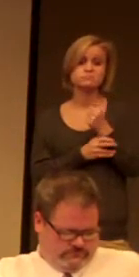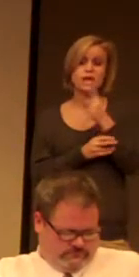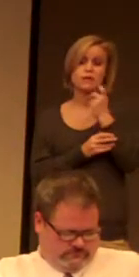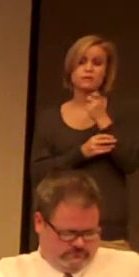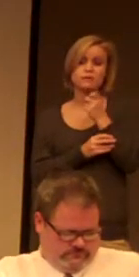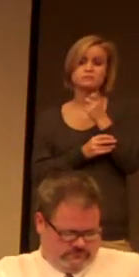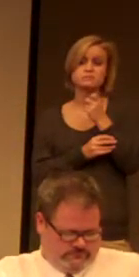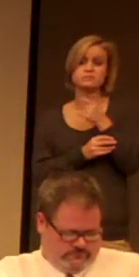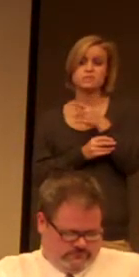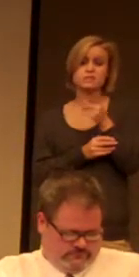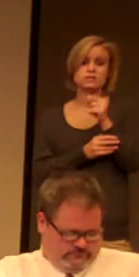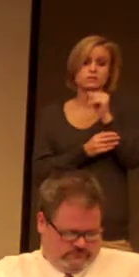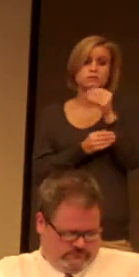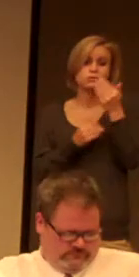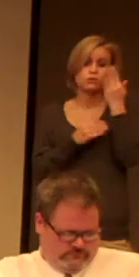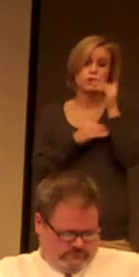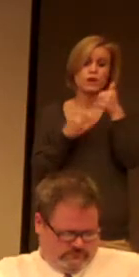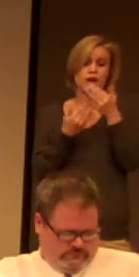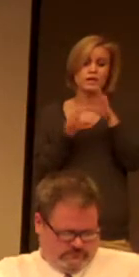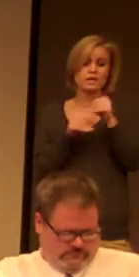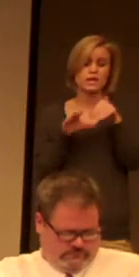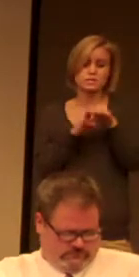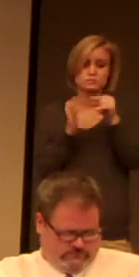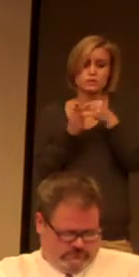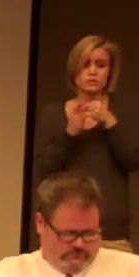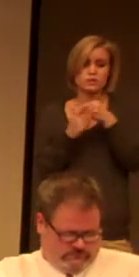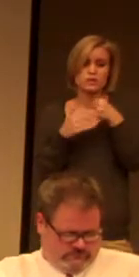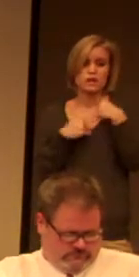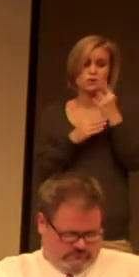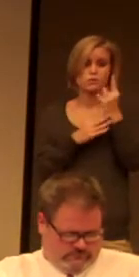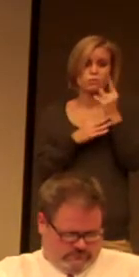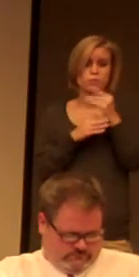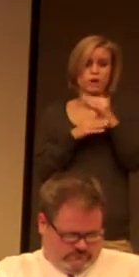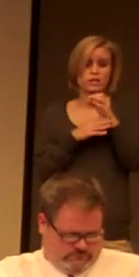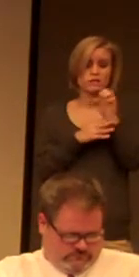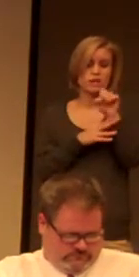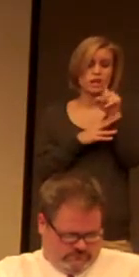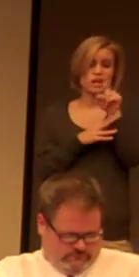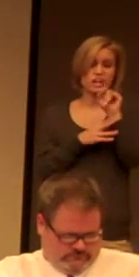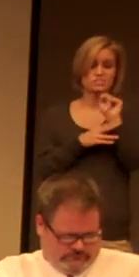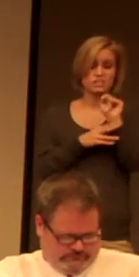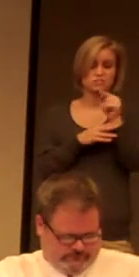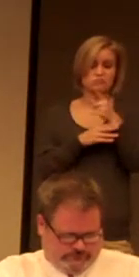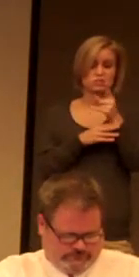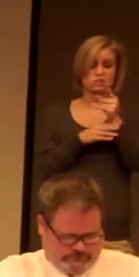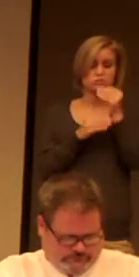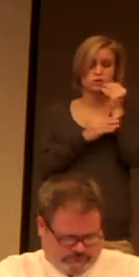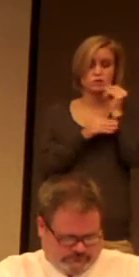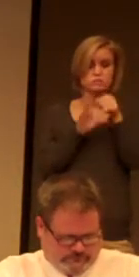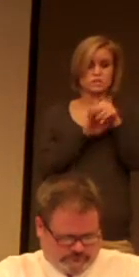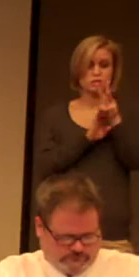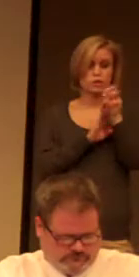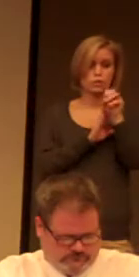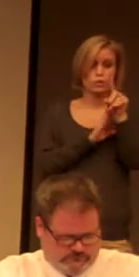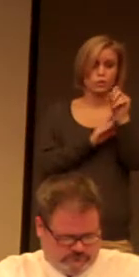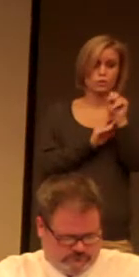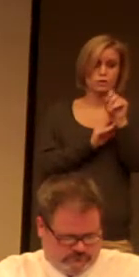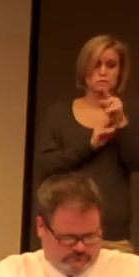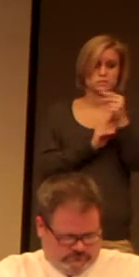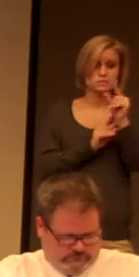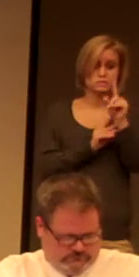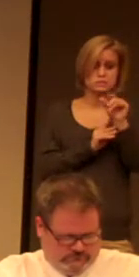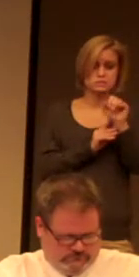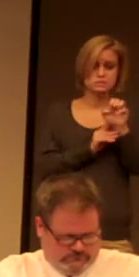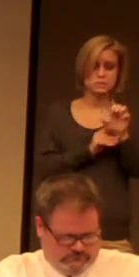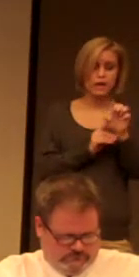Because you don't know how to get into it. It has this one little exit. These are homes over in the Woodsdale area. They also developed because